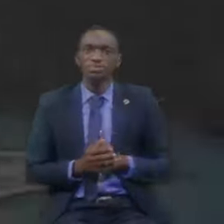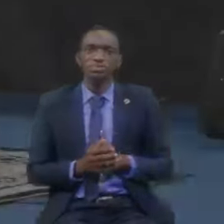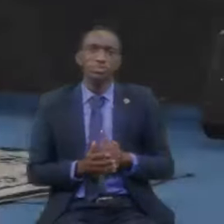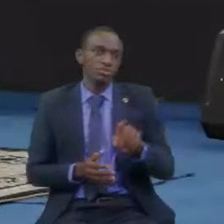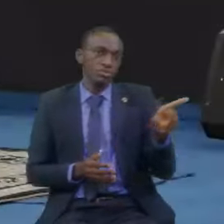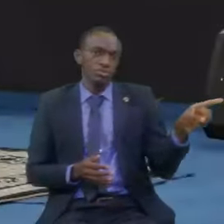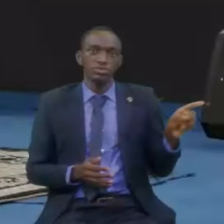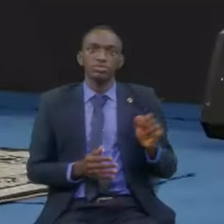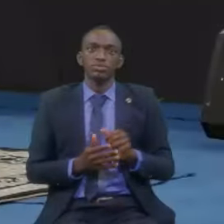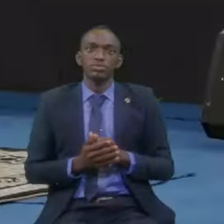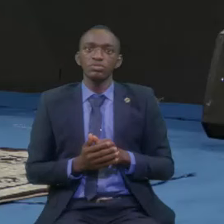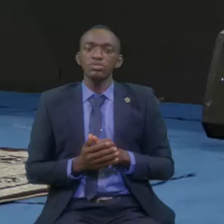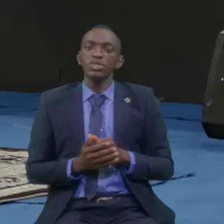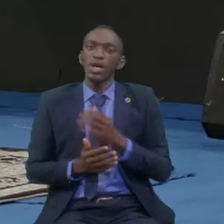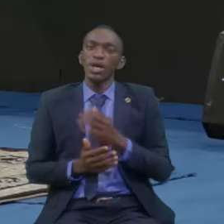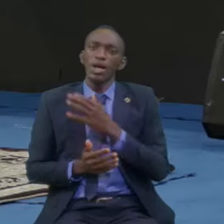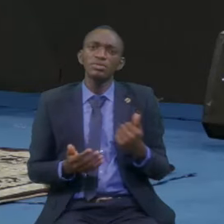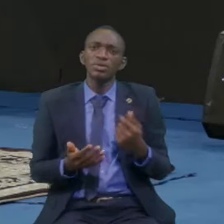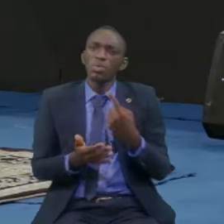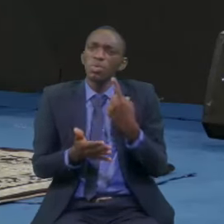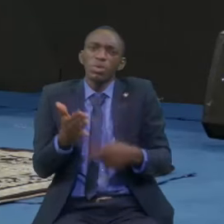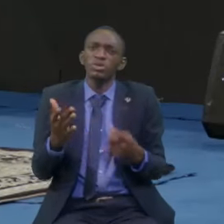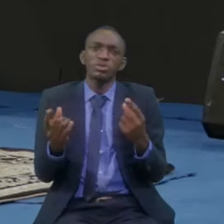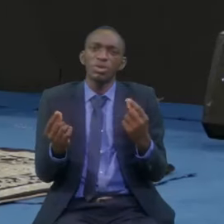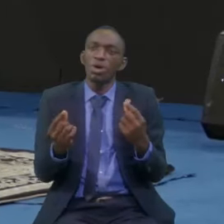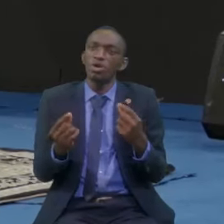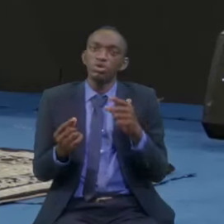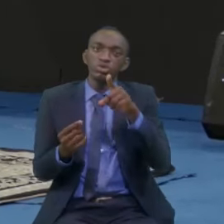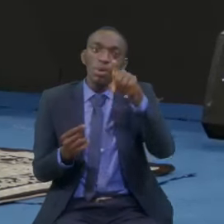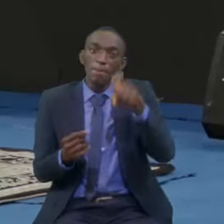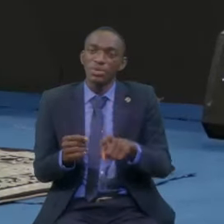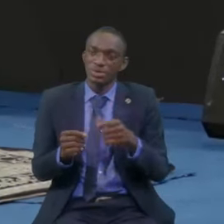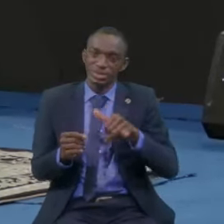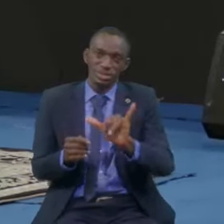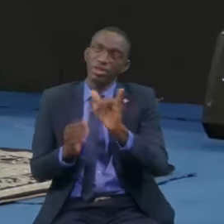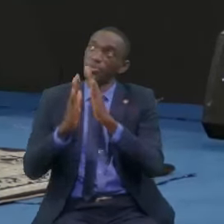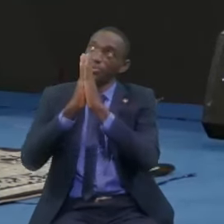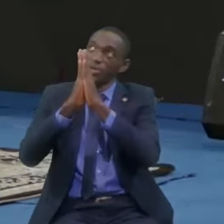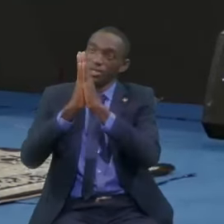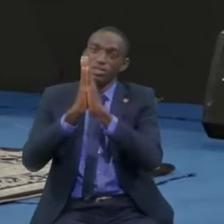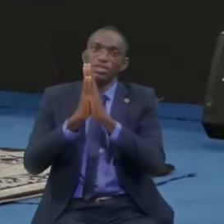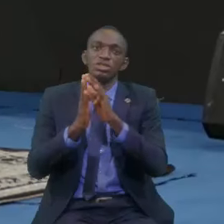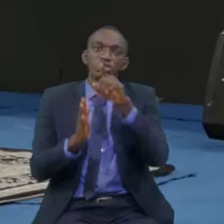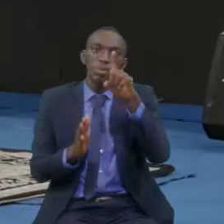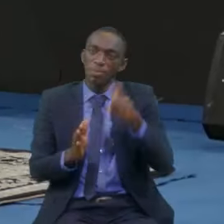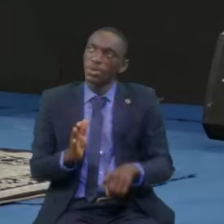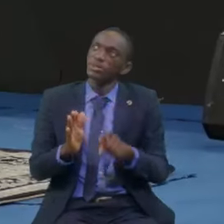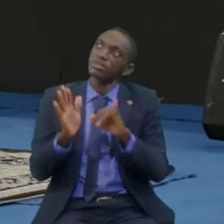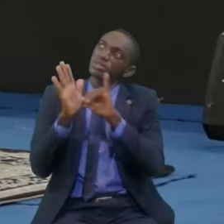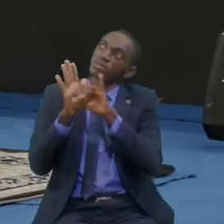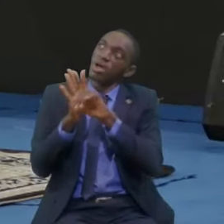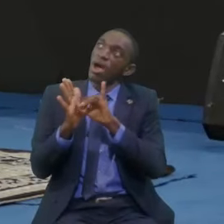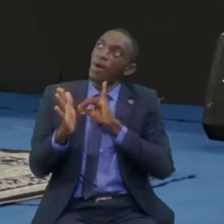What's he saying? You must still pray. You must still indicate you want that new life. You